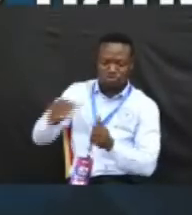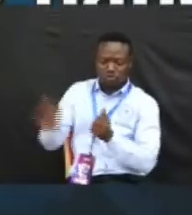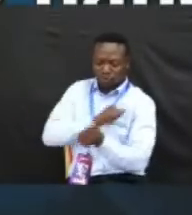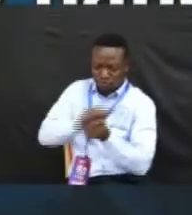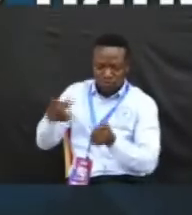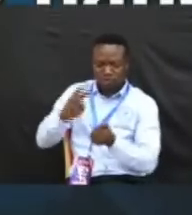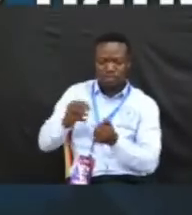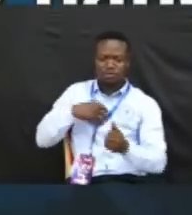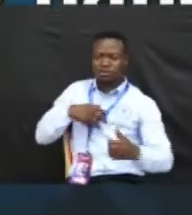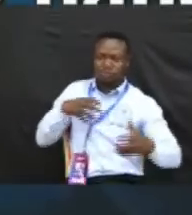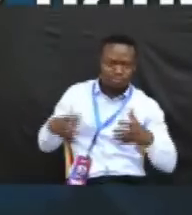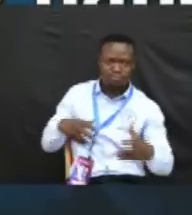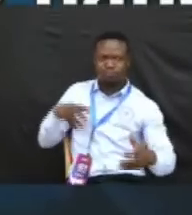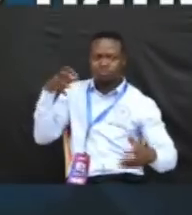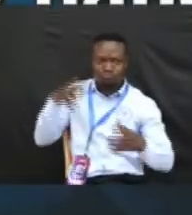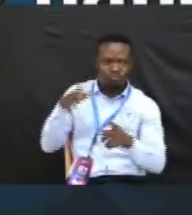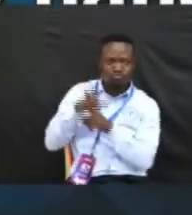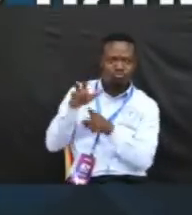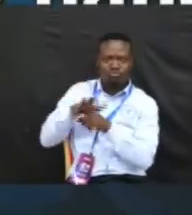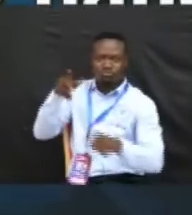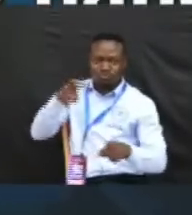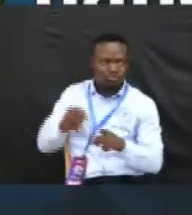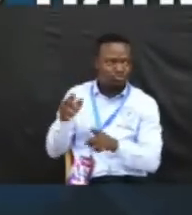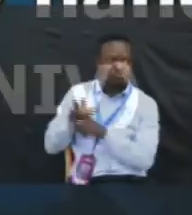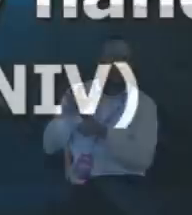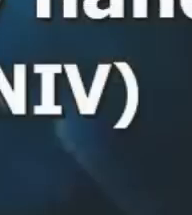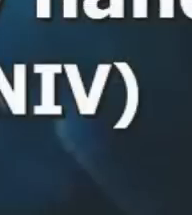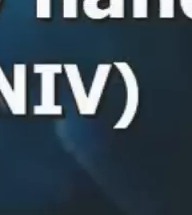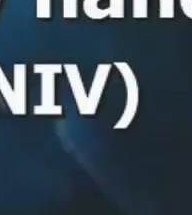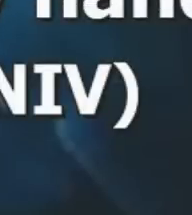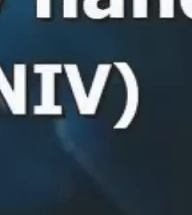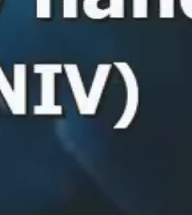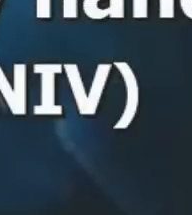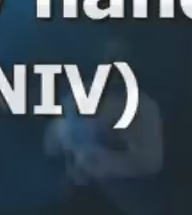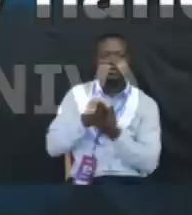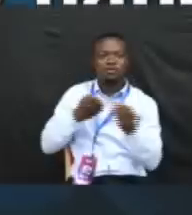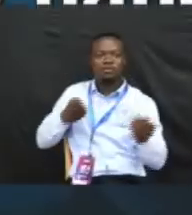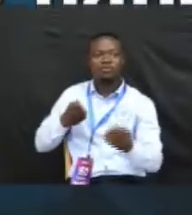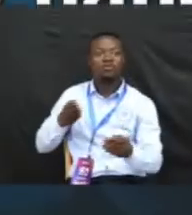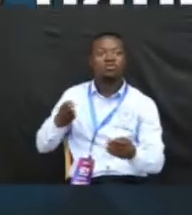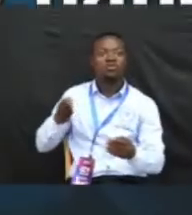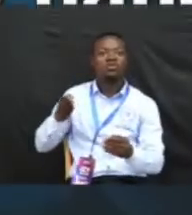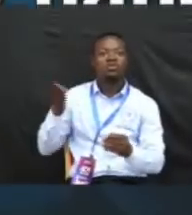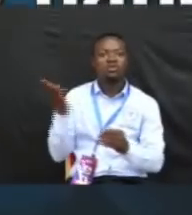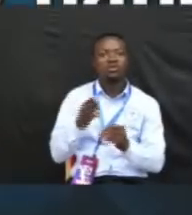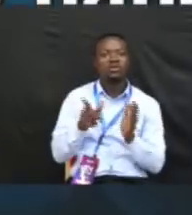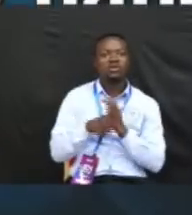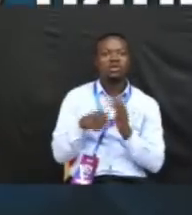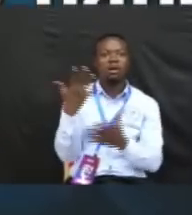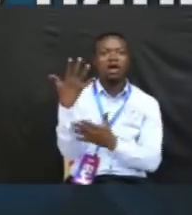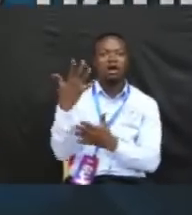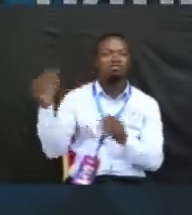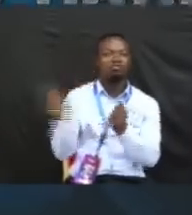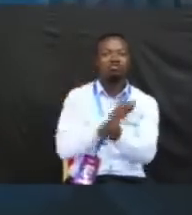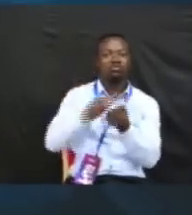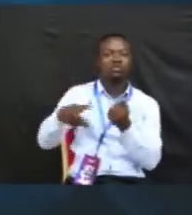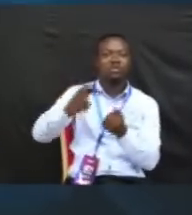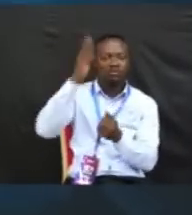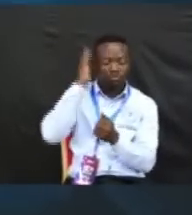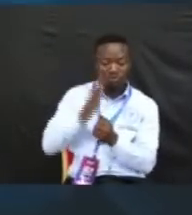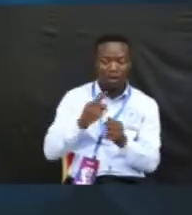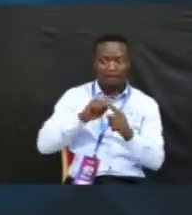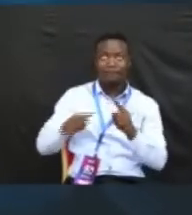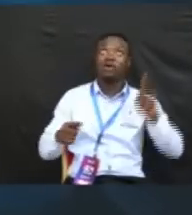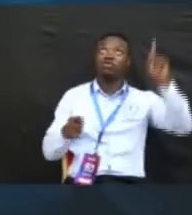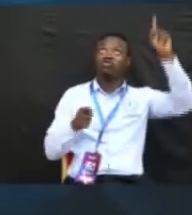will guard myself on them. I will draw my sword and my hand will destroy them. But